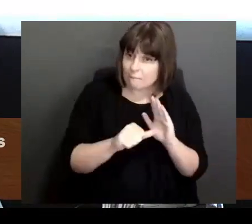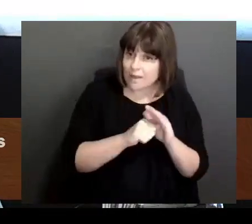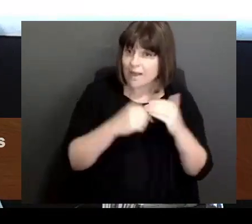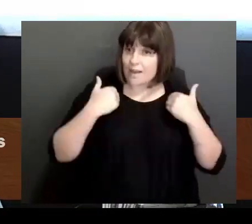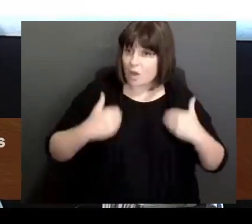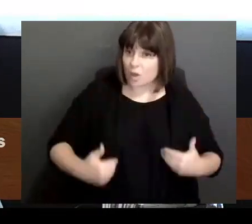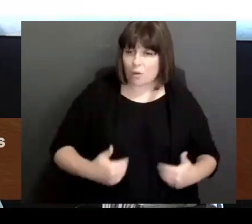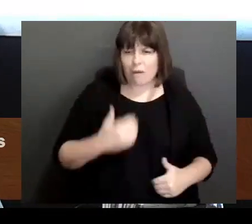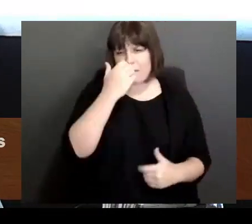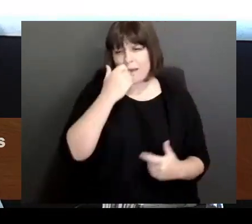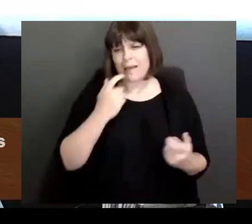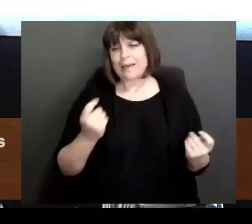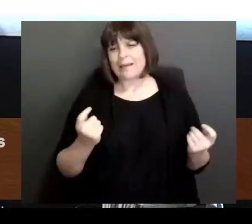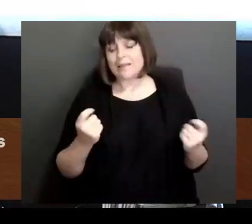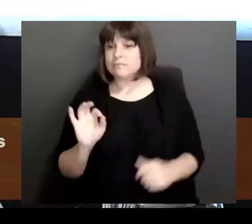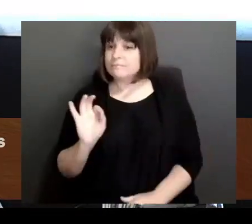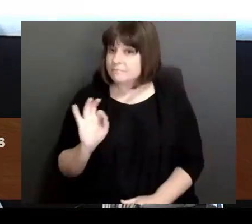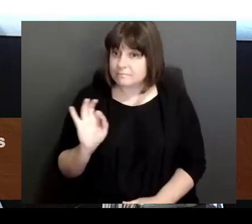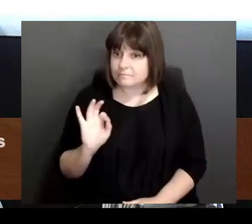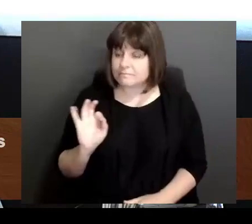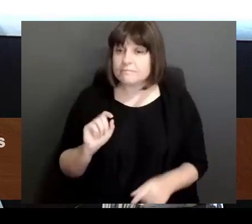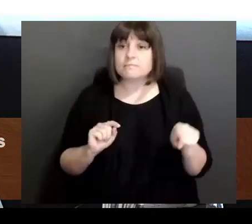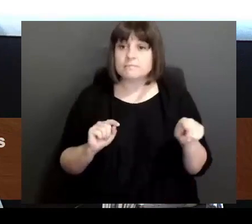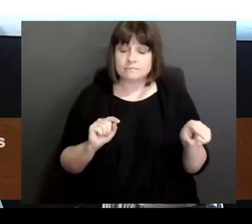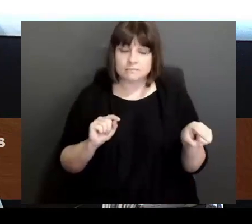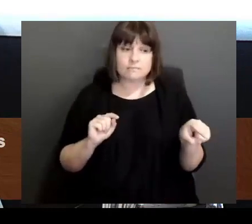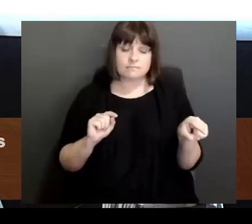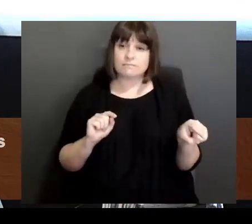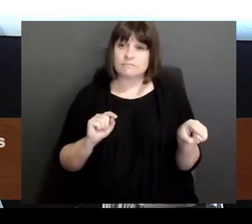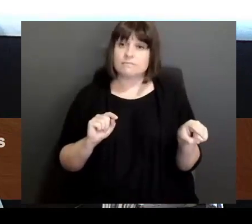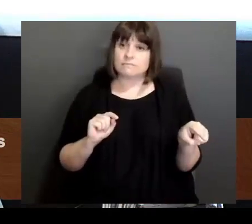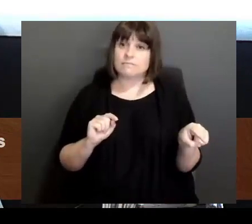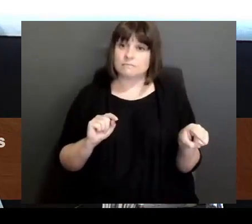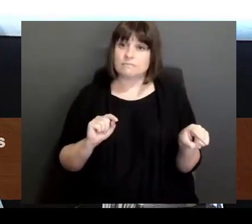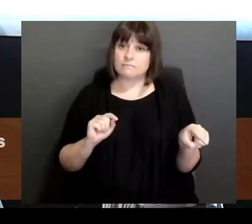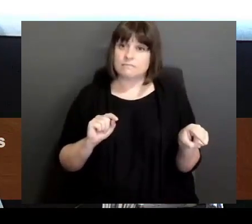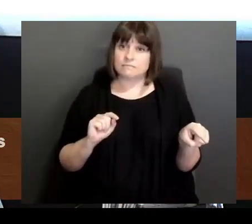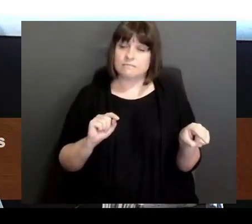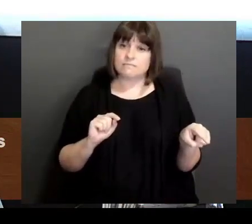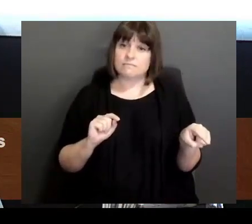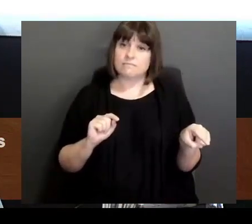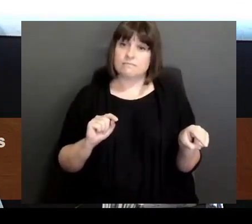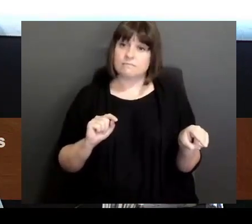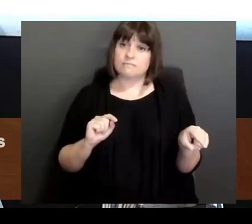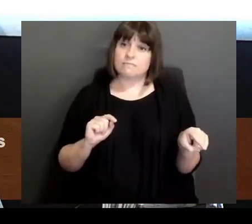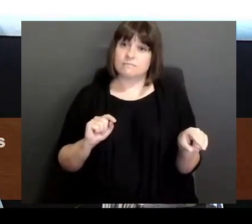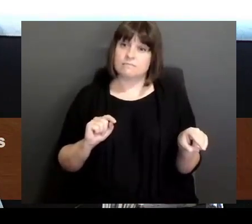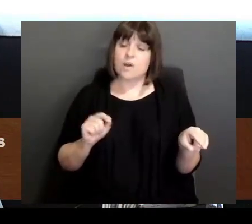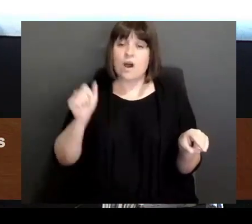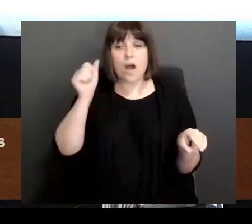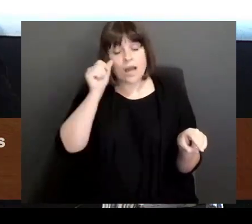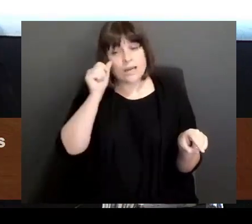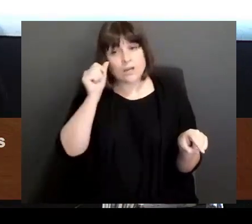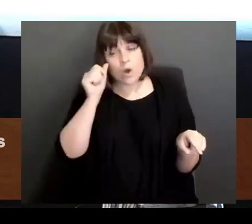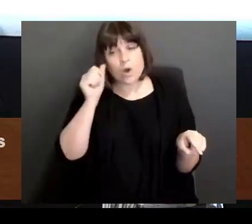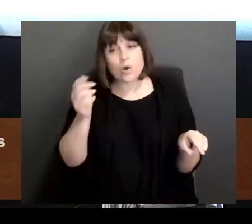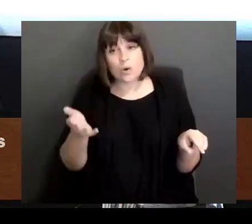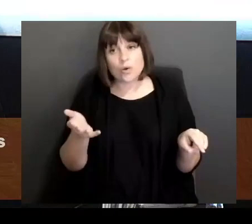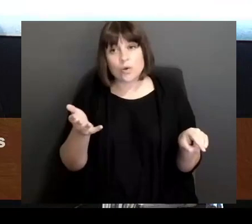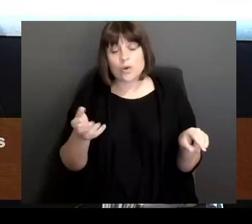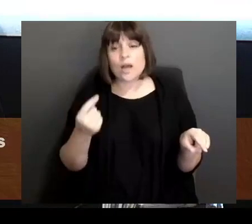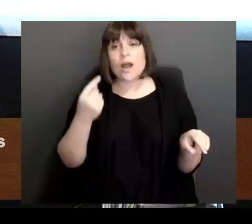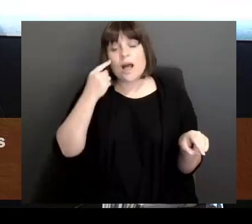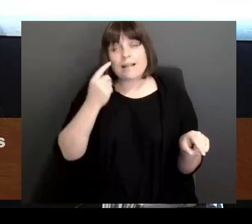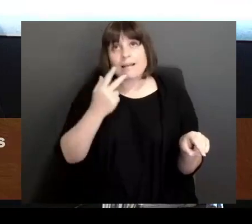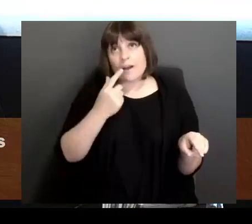wealth sharing, and that's something that I know that through and I think, if I